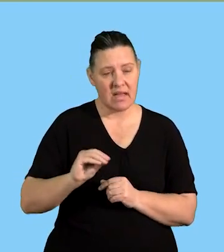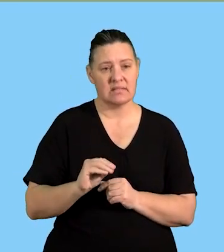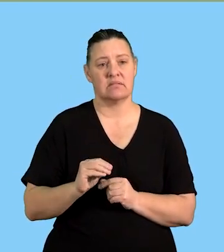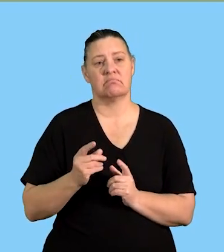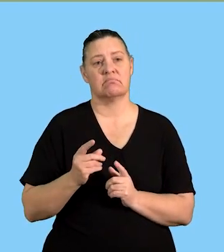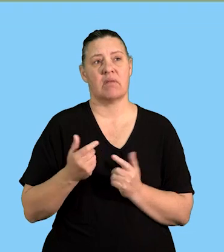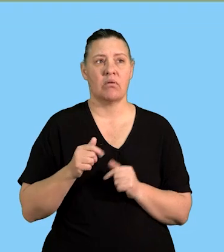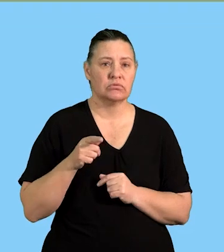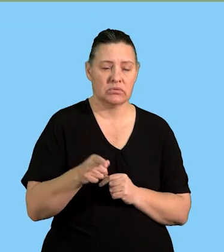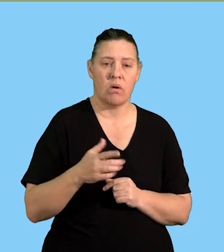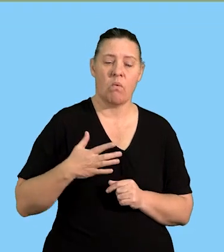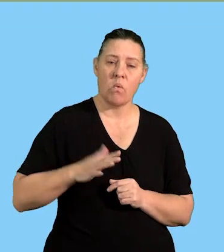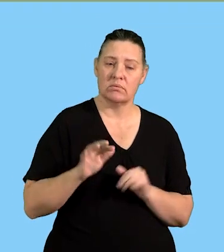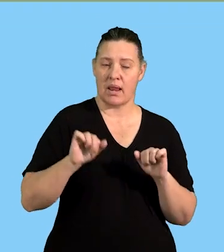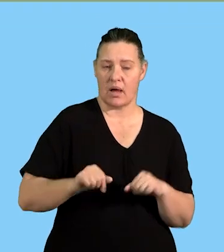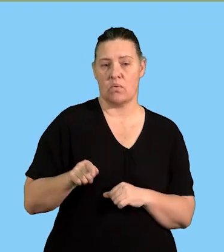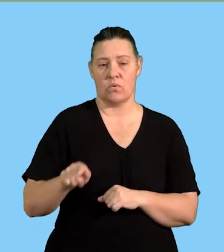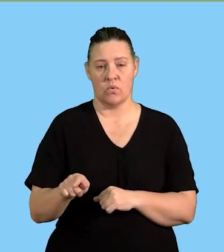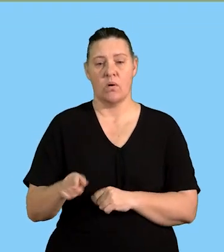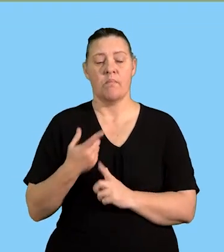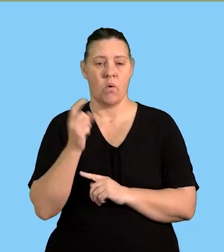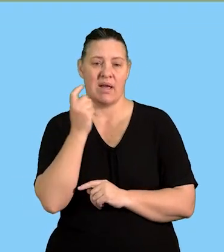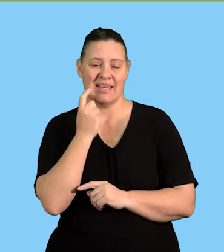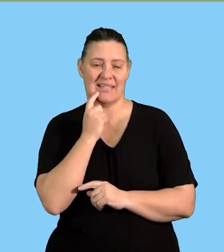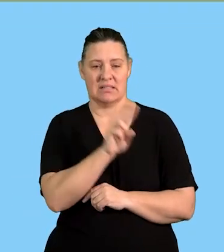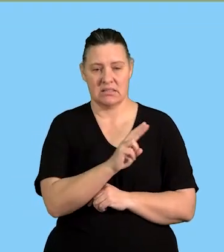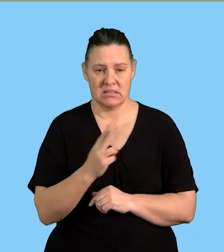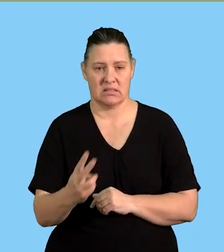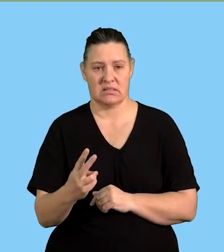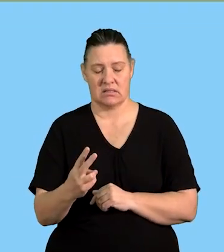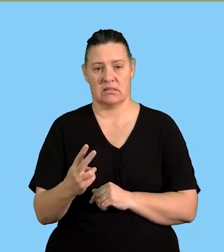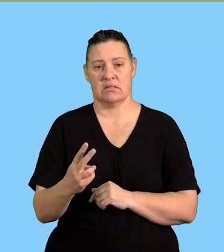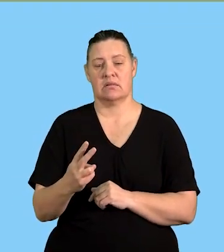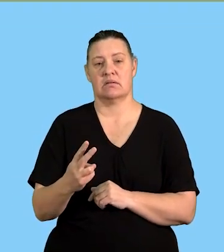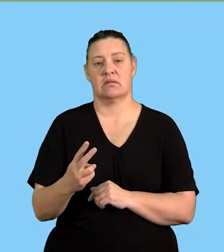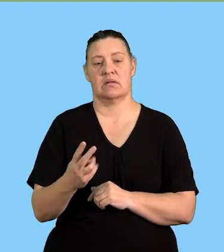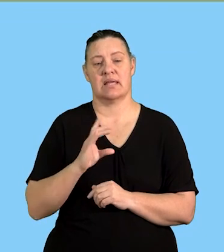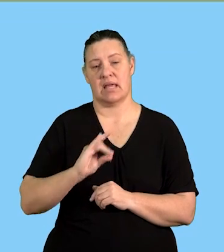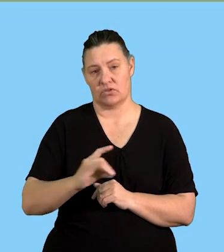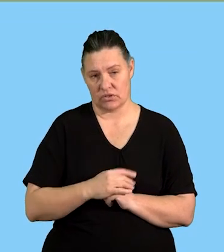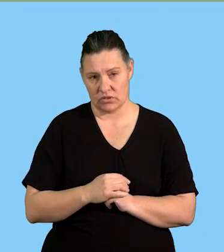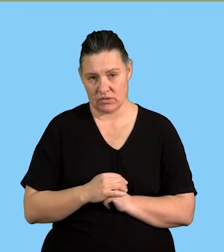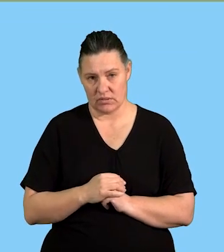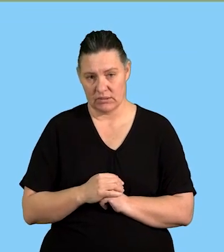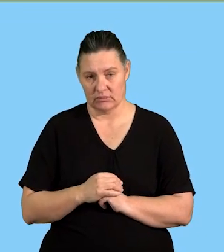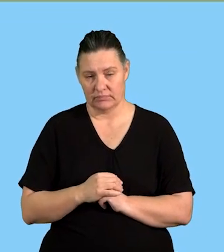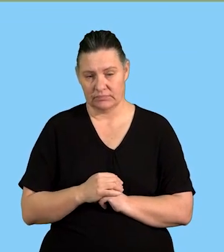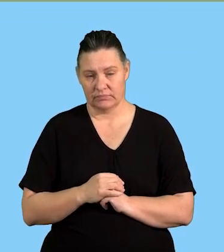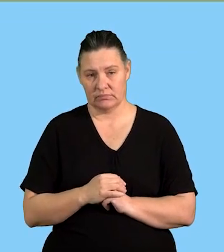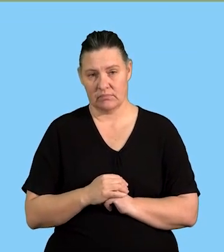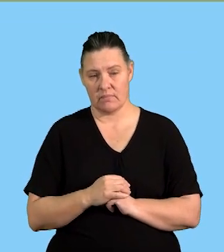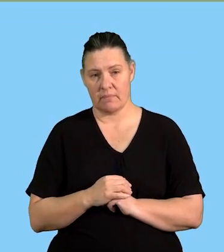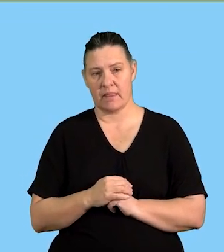that would make him or allow him to easily convert into cash, meaning to